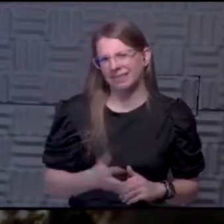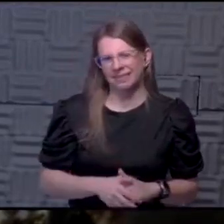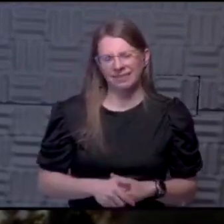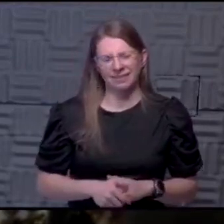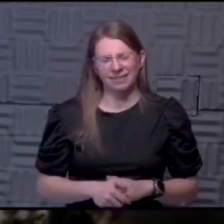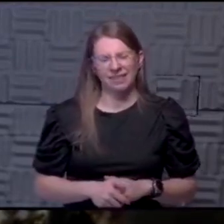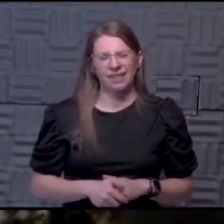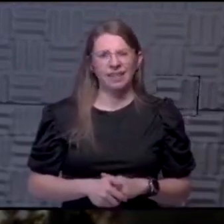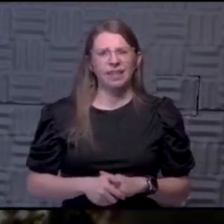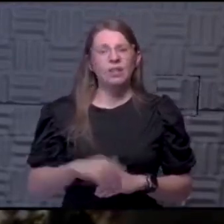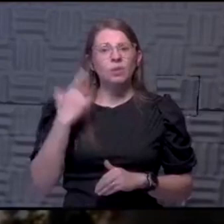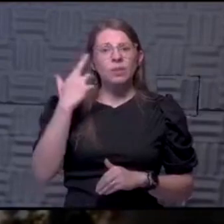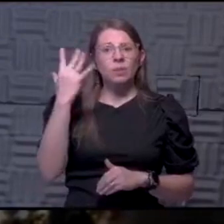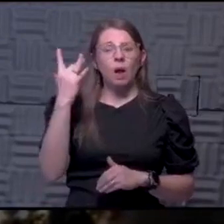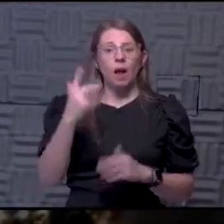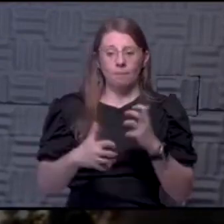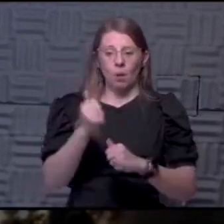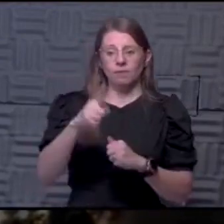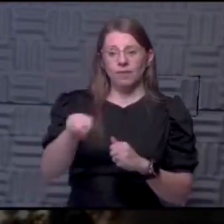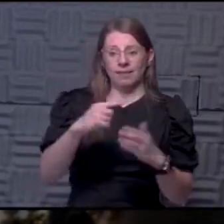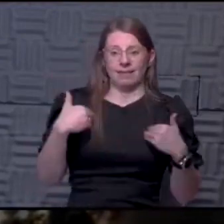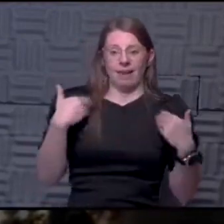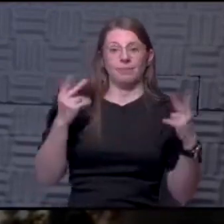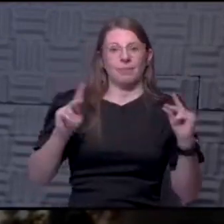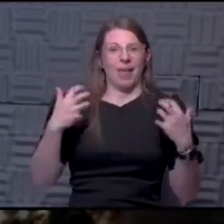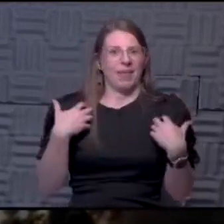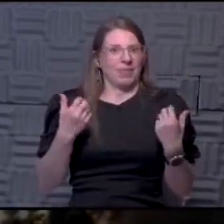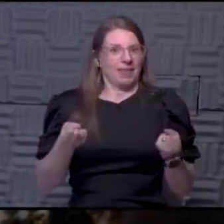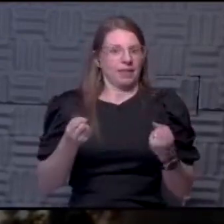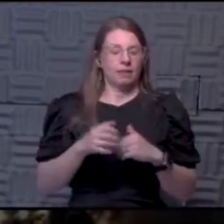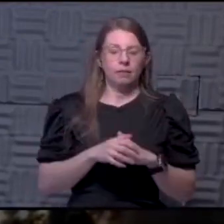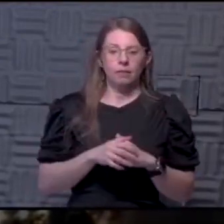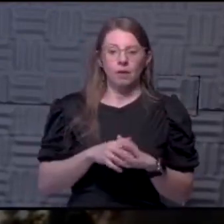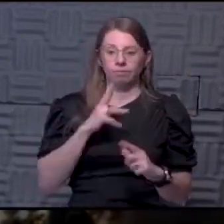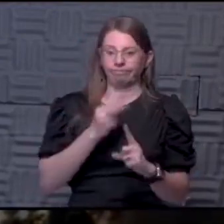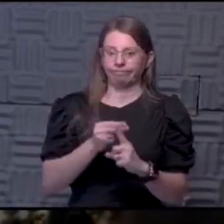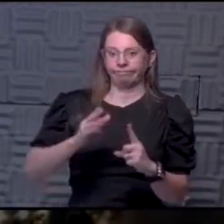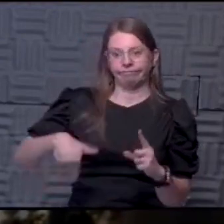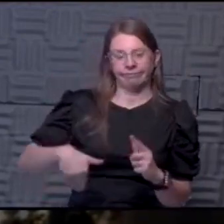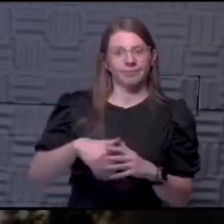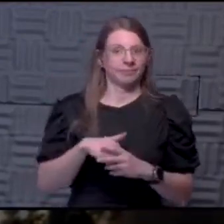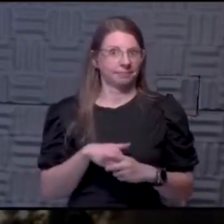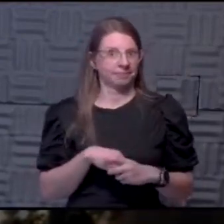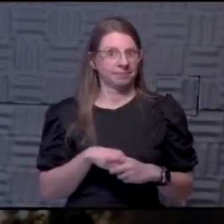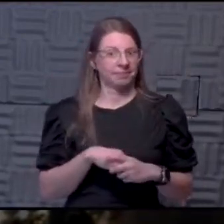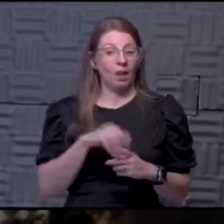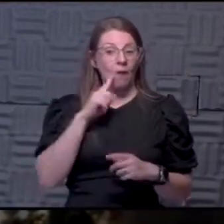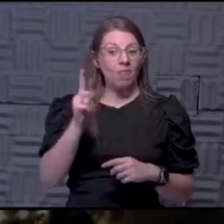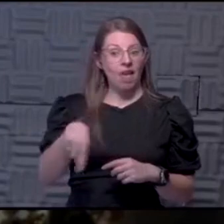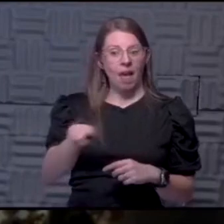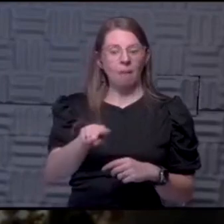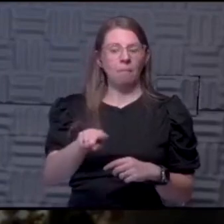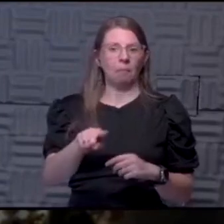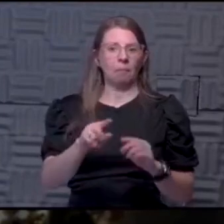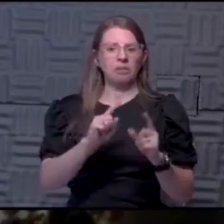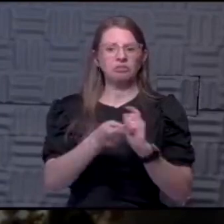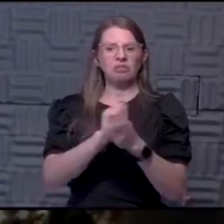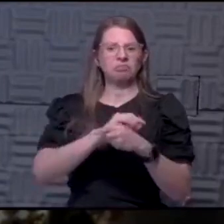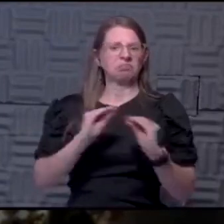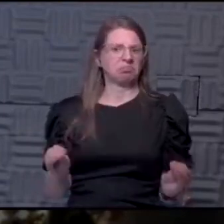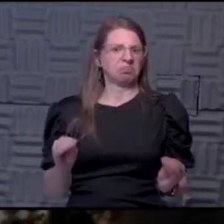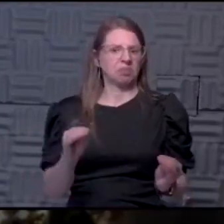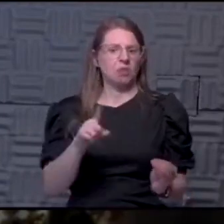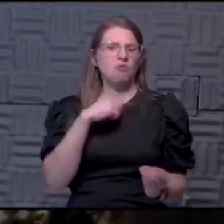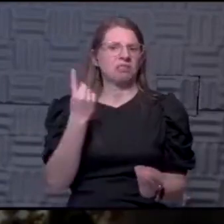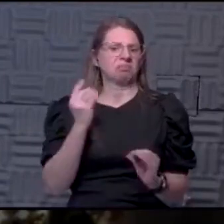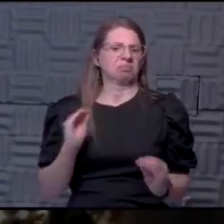the reason is that most of them are young people, are healthy, and they have not been vaccinated. So for them, nothing's changed in terms of their